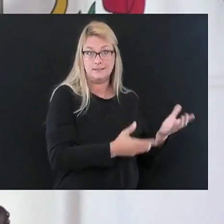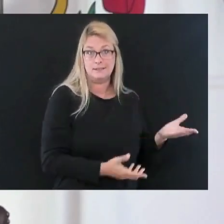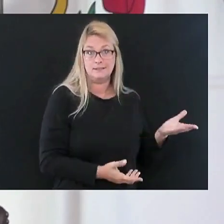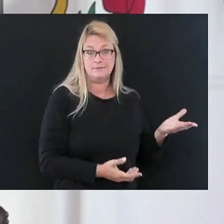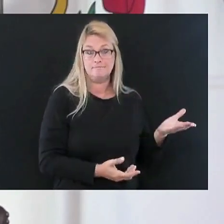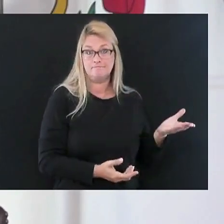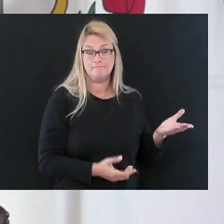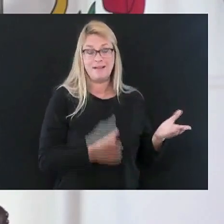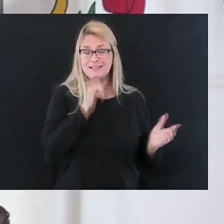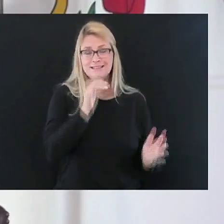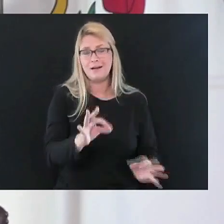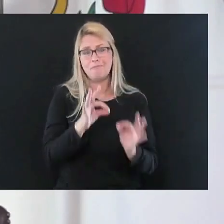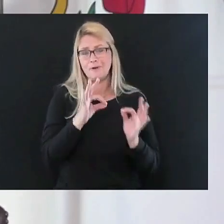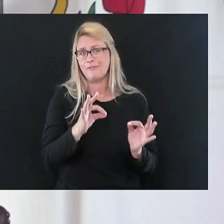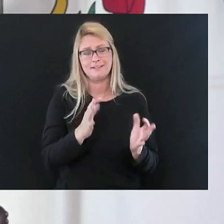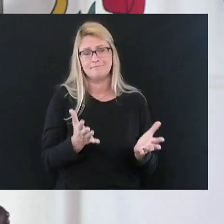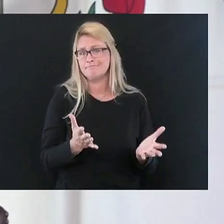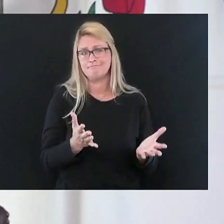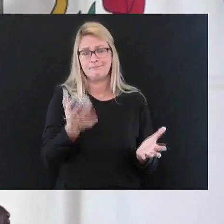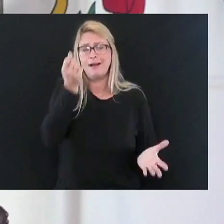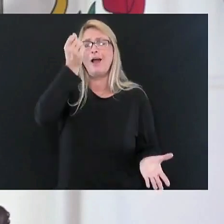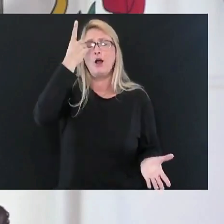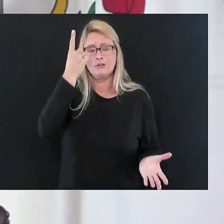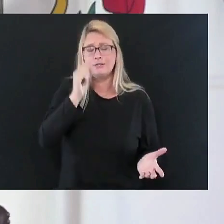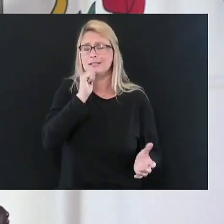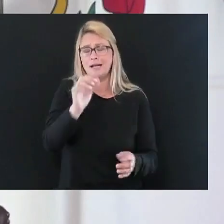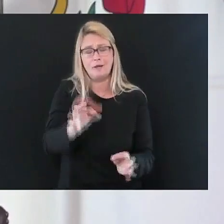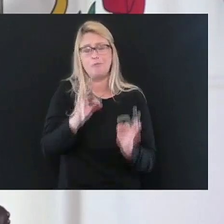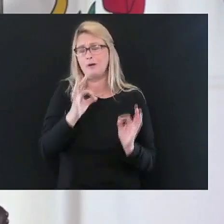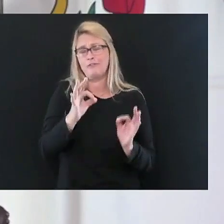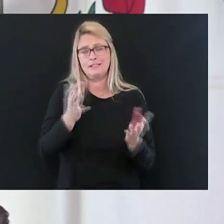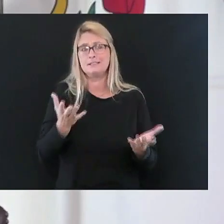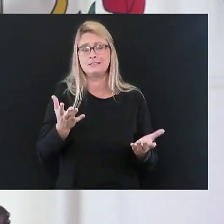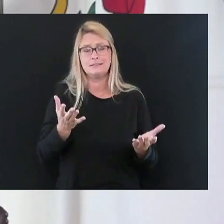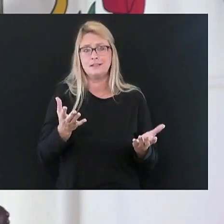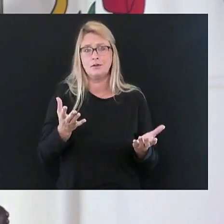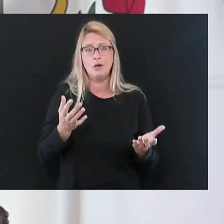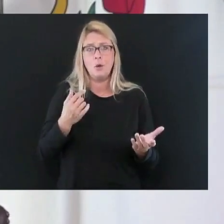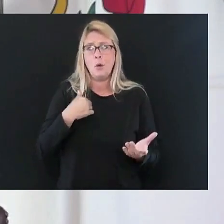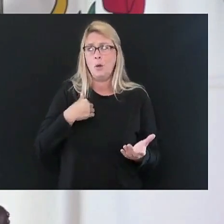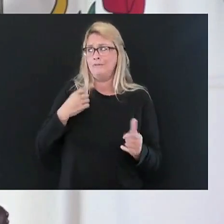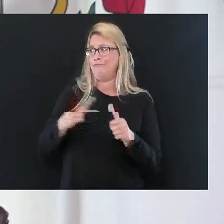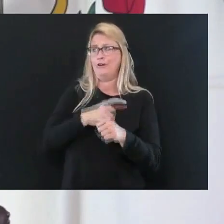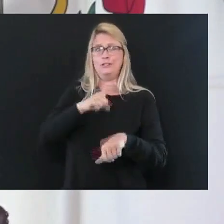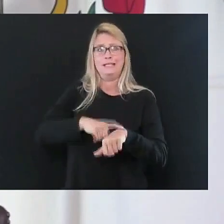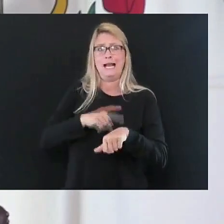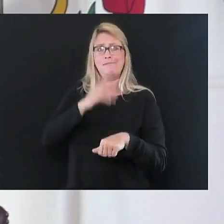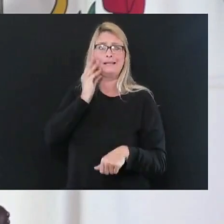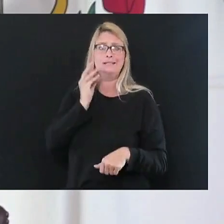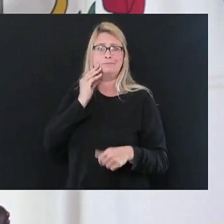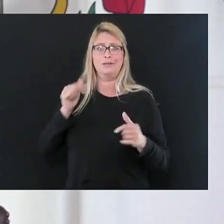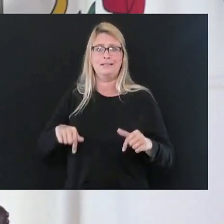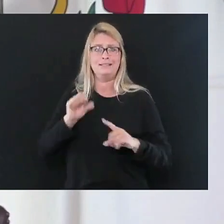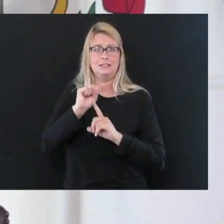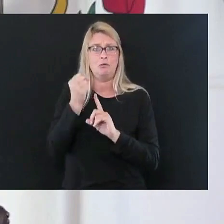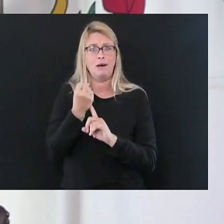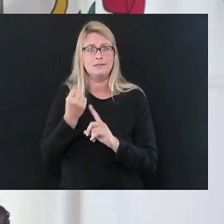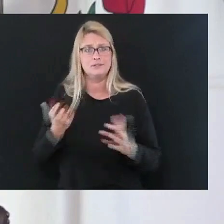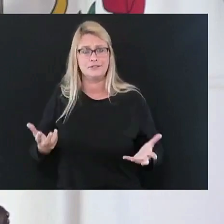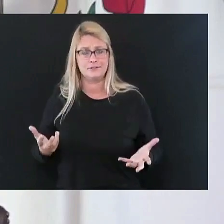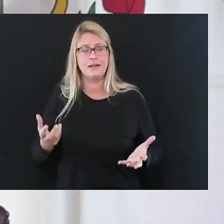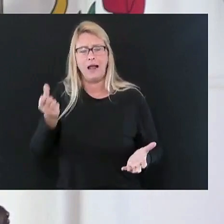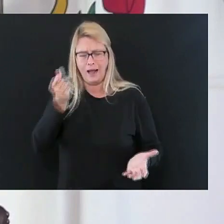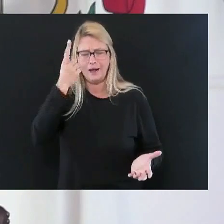This isn't perfect. I get that. There isn't a playbook, and I get that. And really and